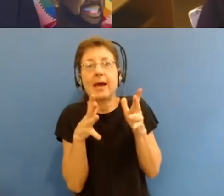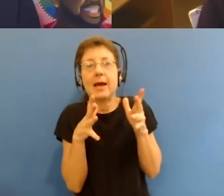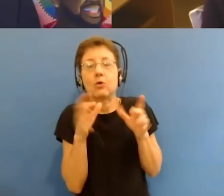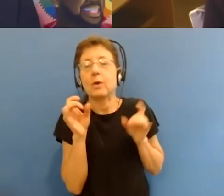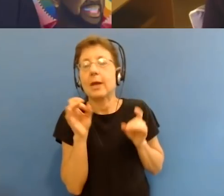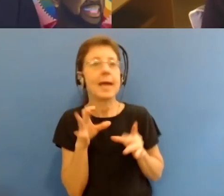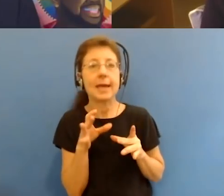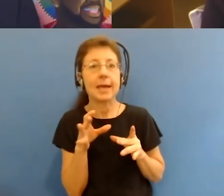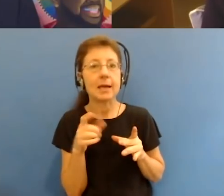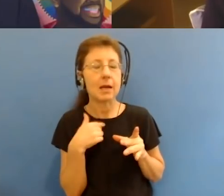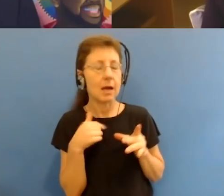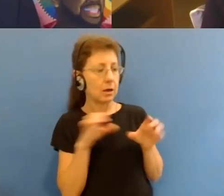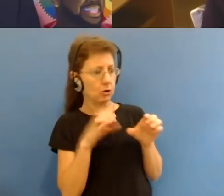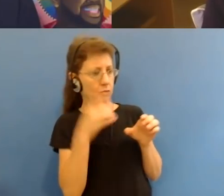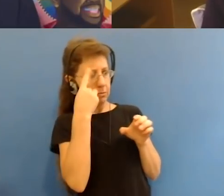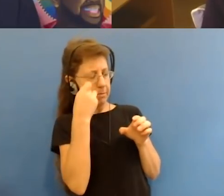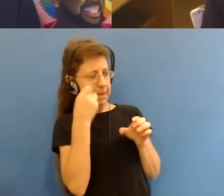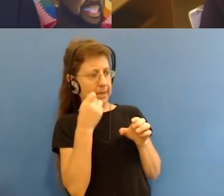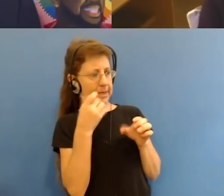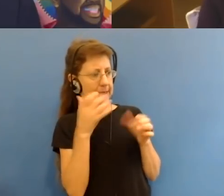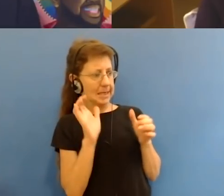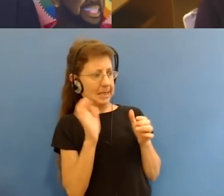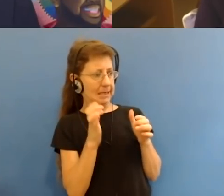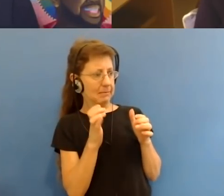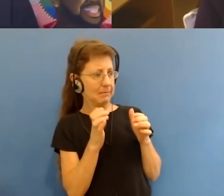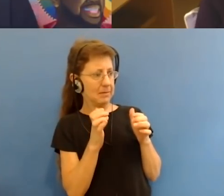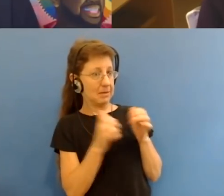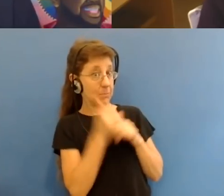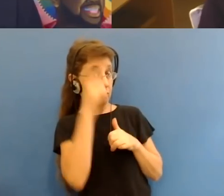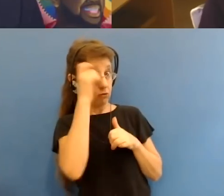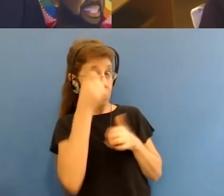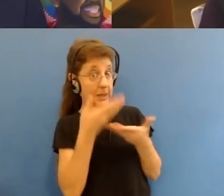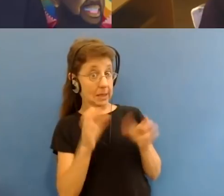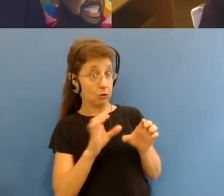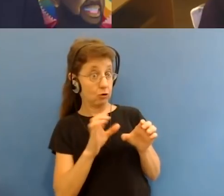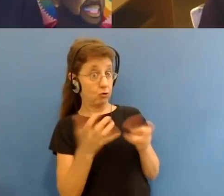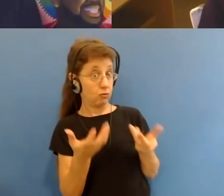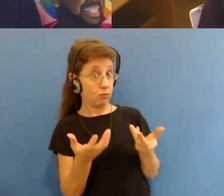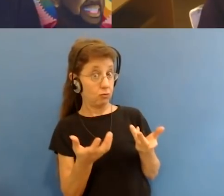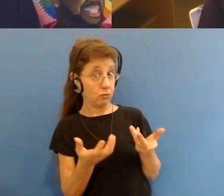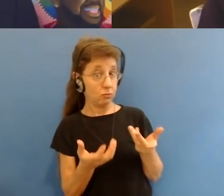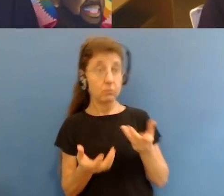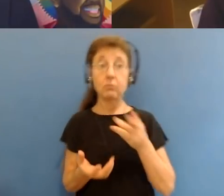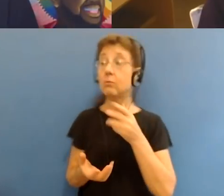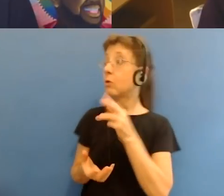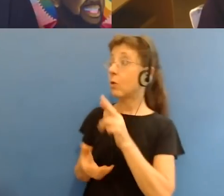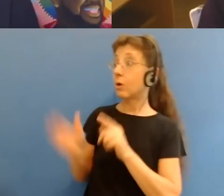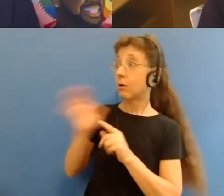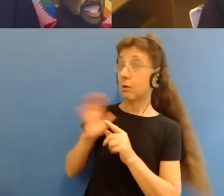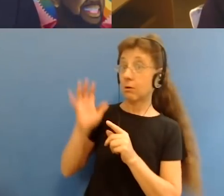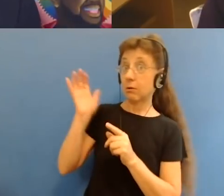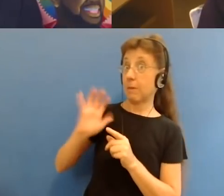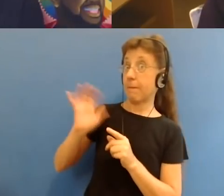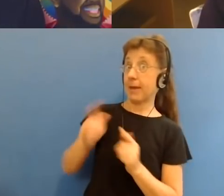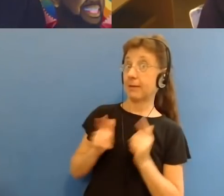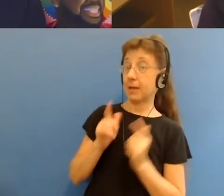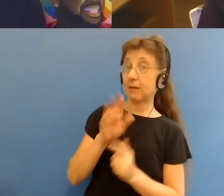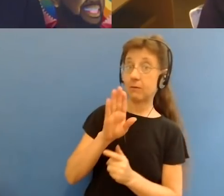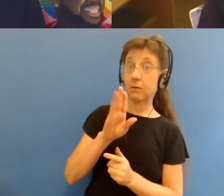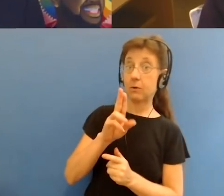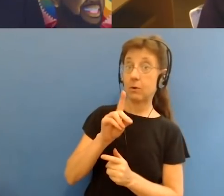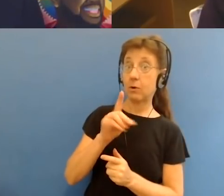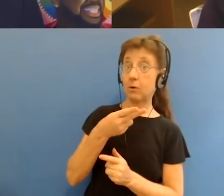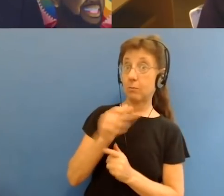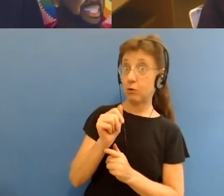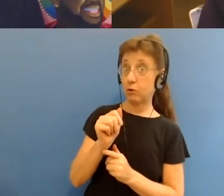it because it seems like the wisest thing to do. Arjuna, or even the Buddha in past lives, did the same thing. These archetypal